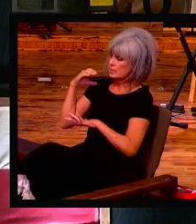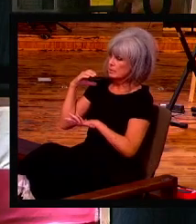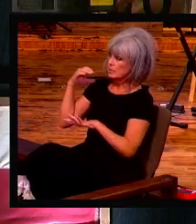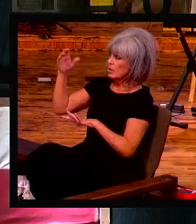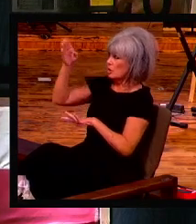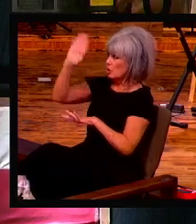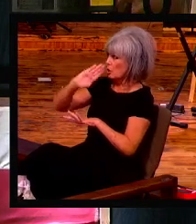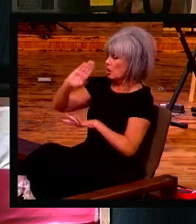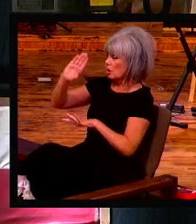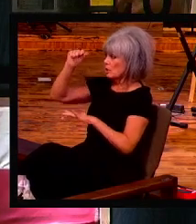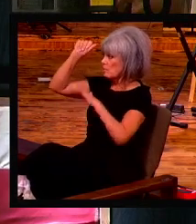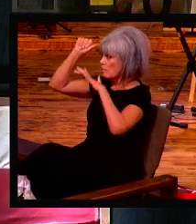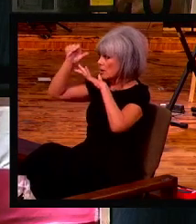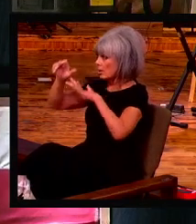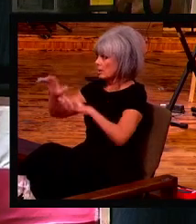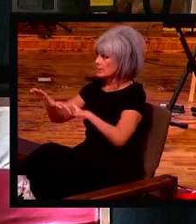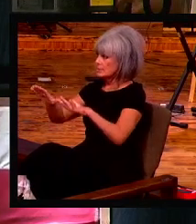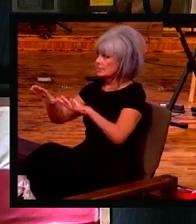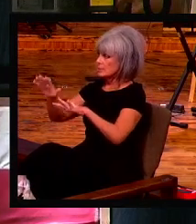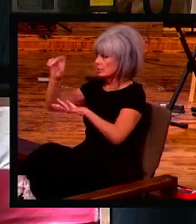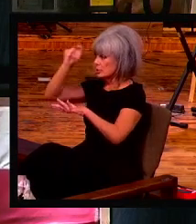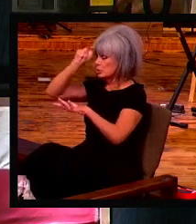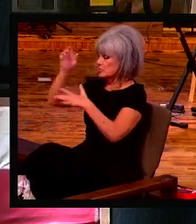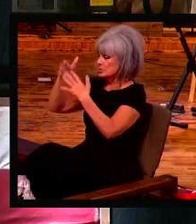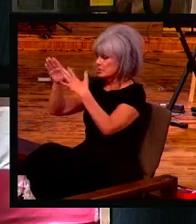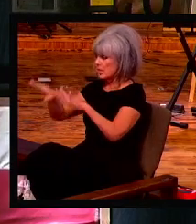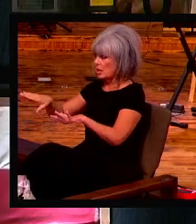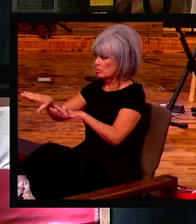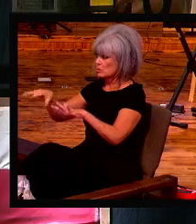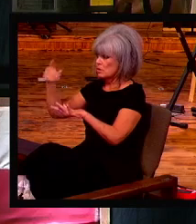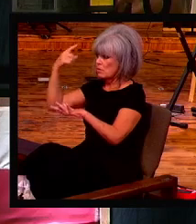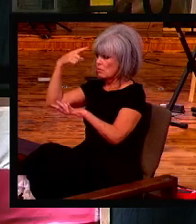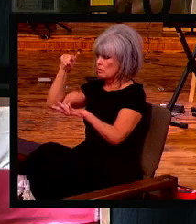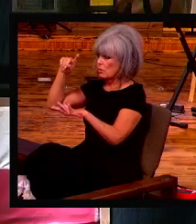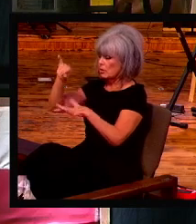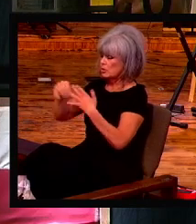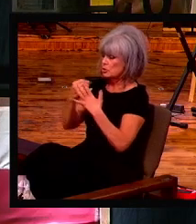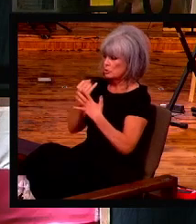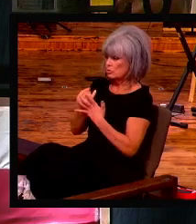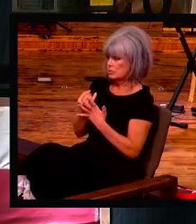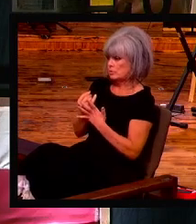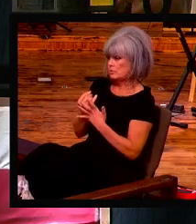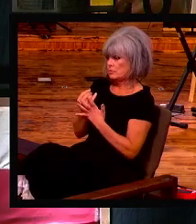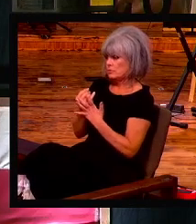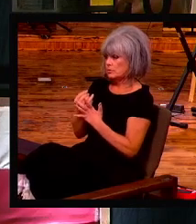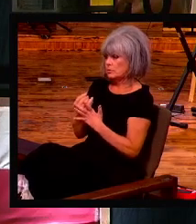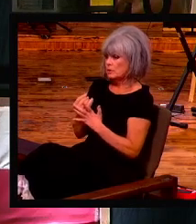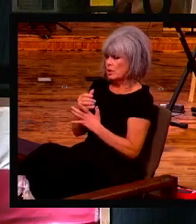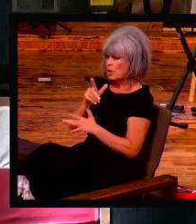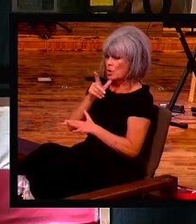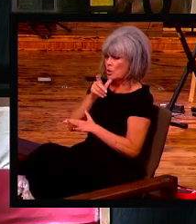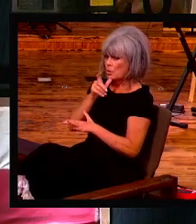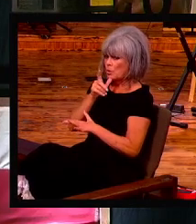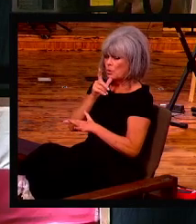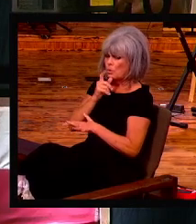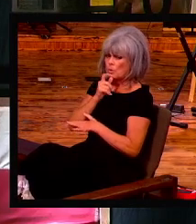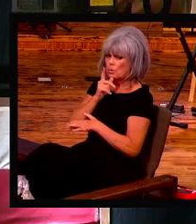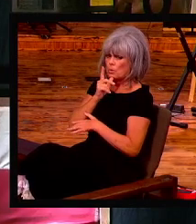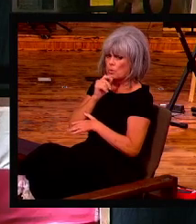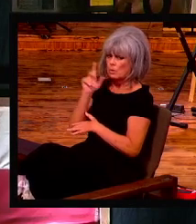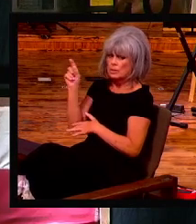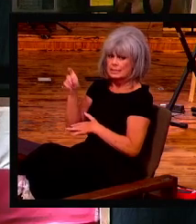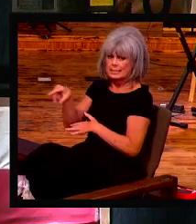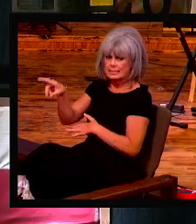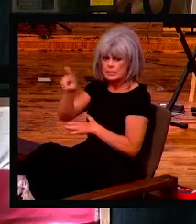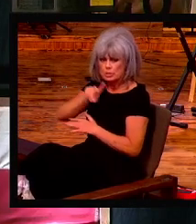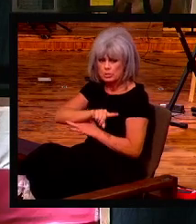for Joseph's sake. Who does God want to bless because you showed up? Who needs you to